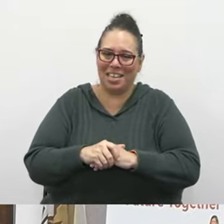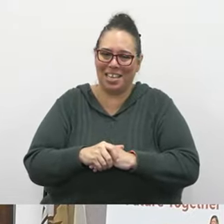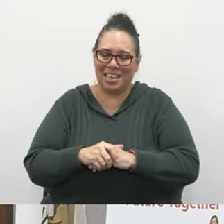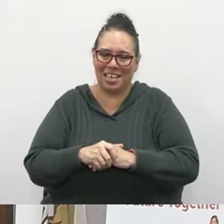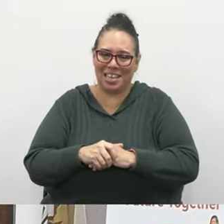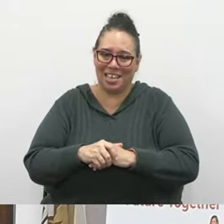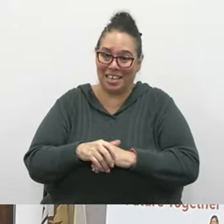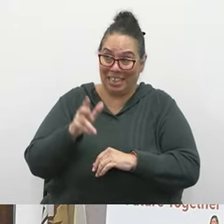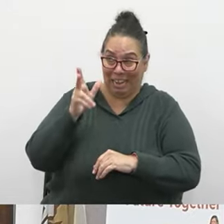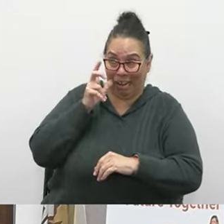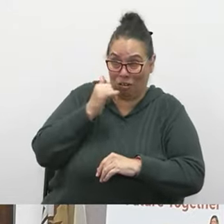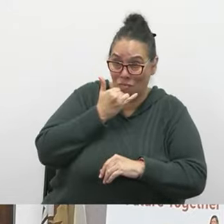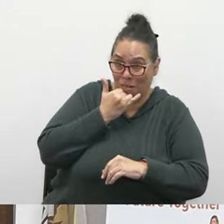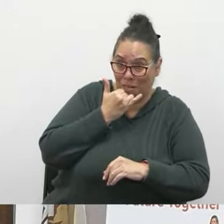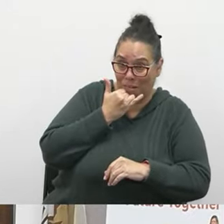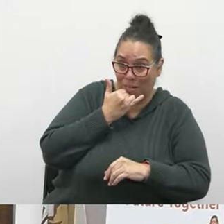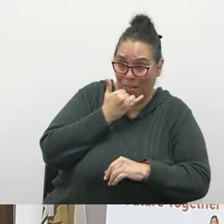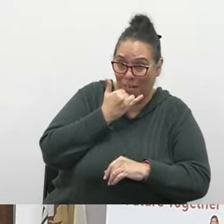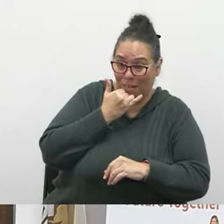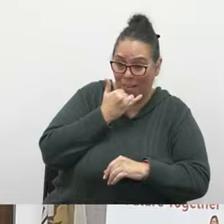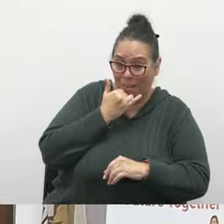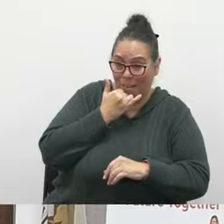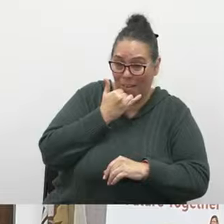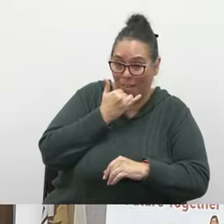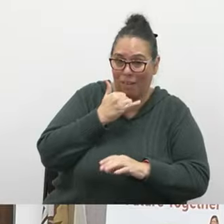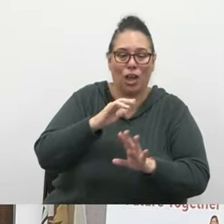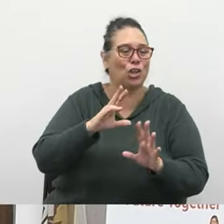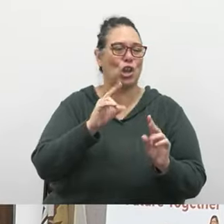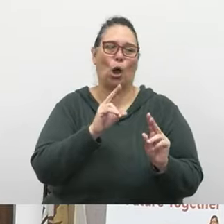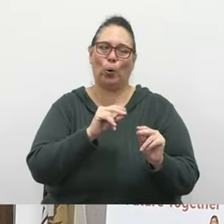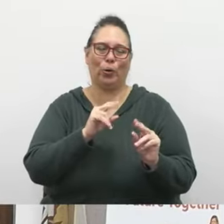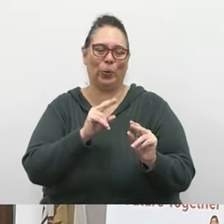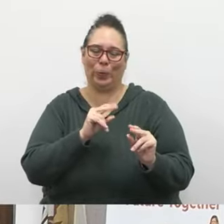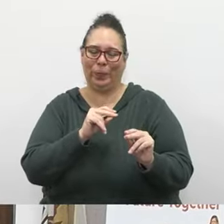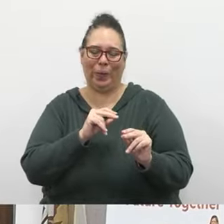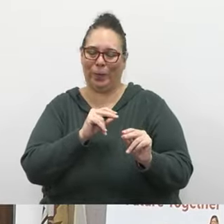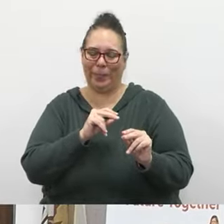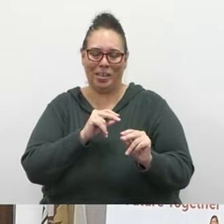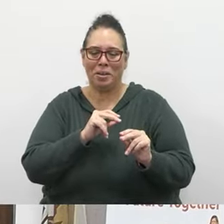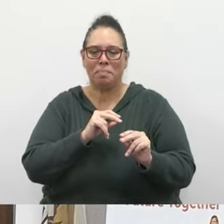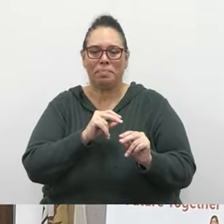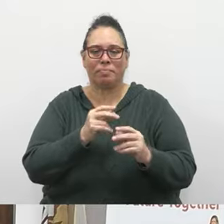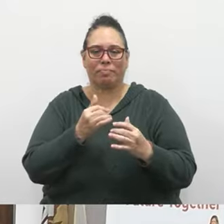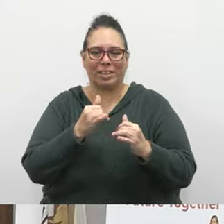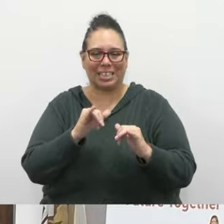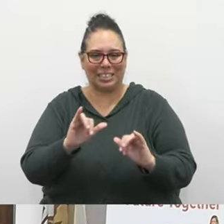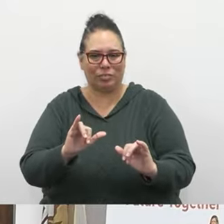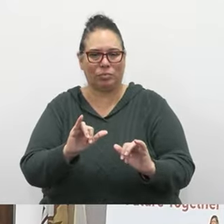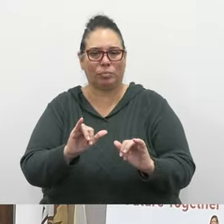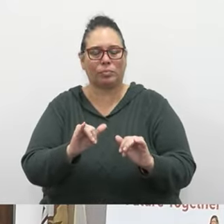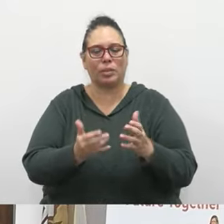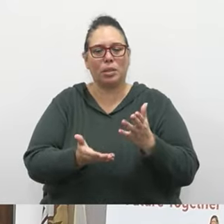did I hear incorrectly, Madam Chair? No, I would still do it. Maybe we do